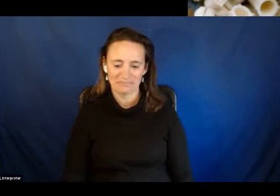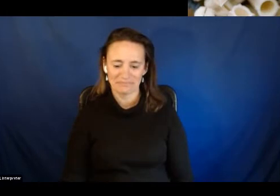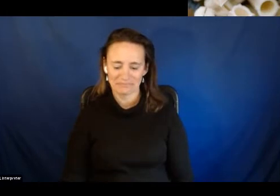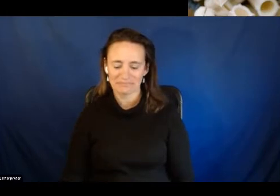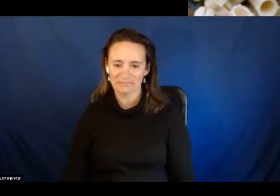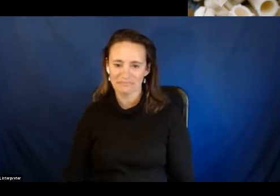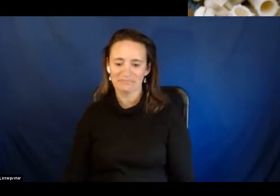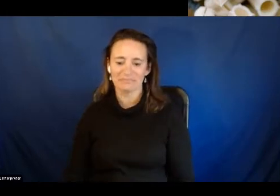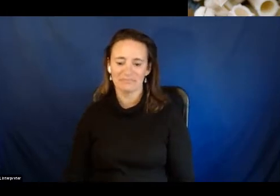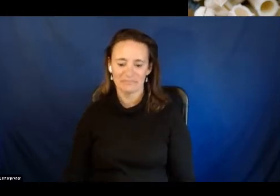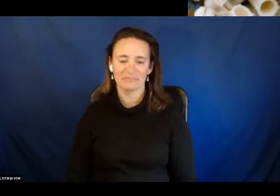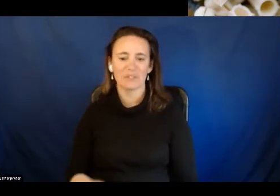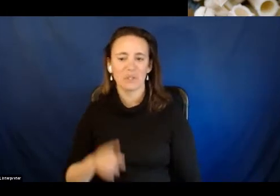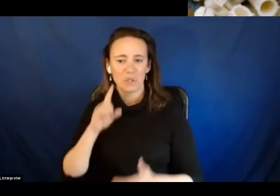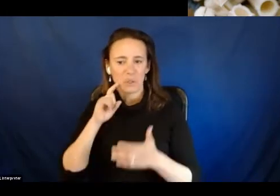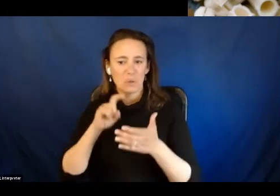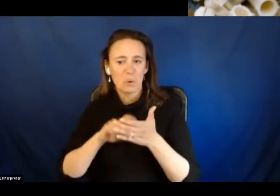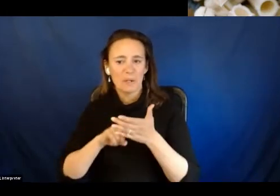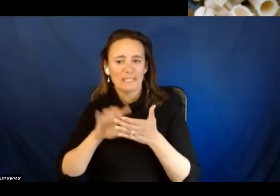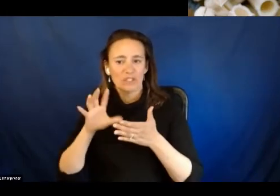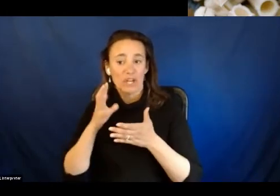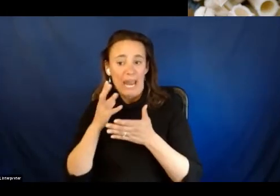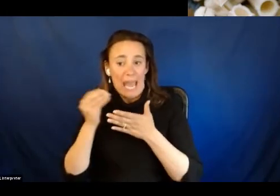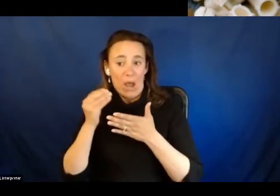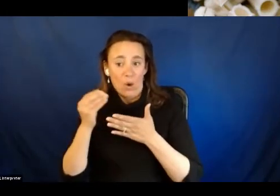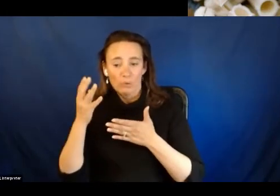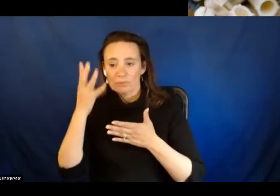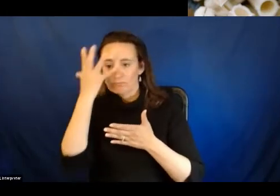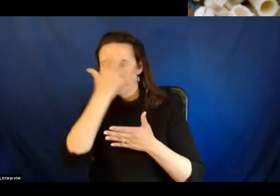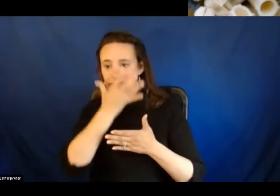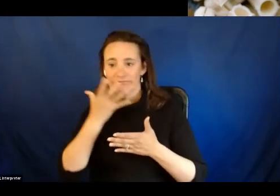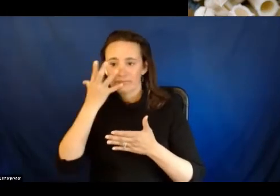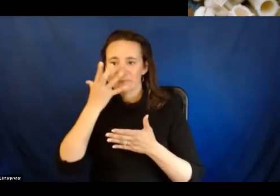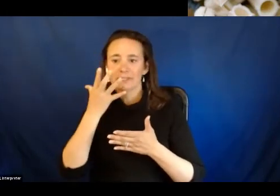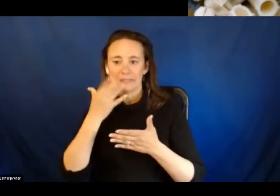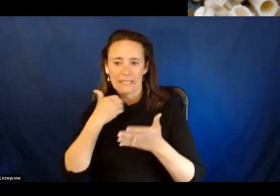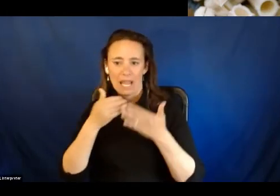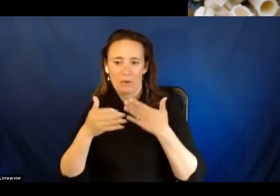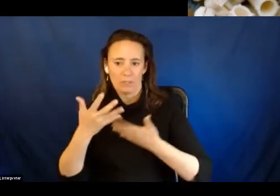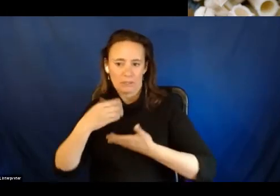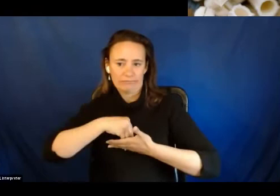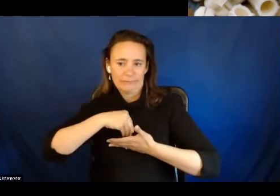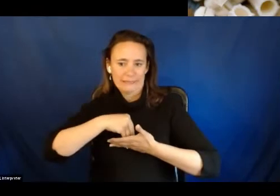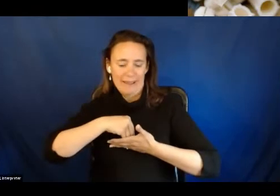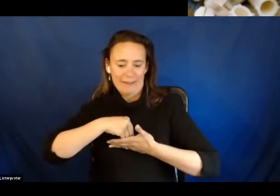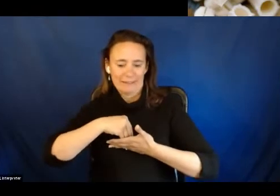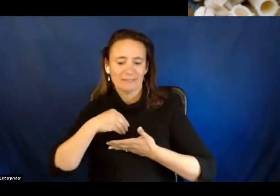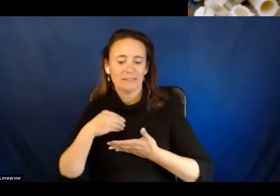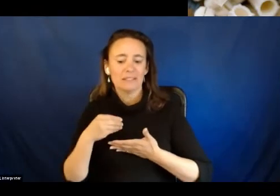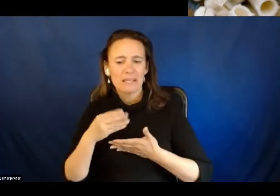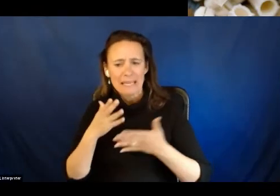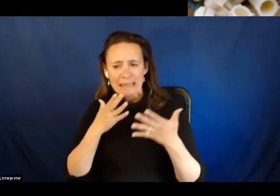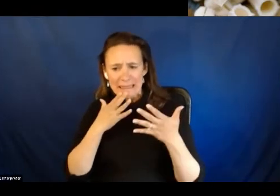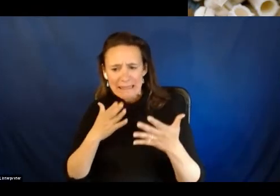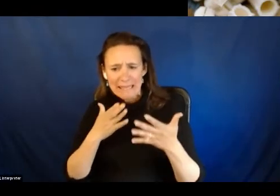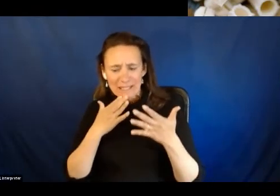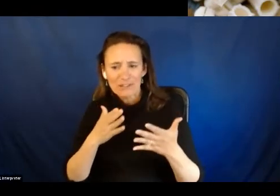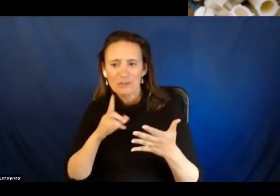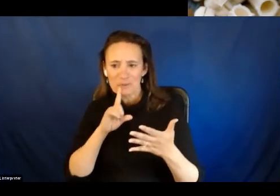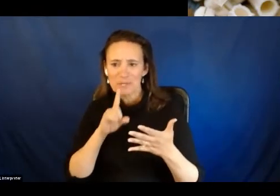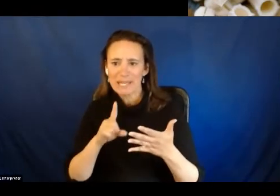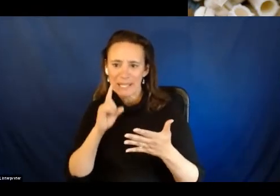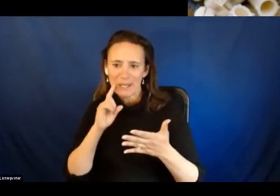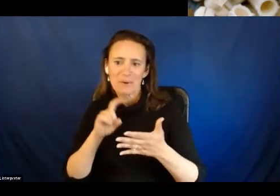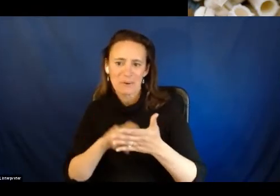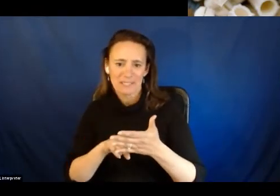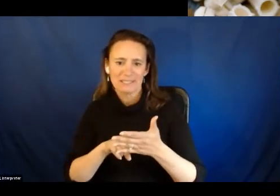He was noticing her outward appearance rather than what was going on inside. Thank you all for really noticing. I was